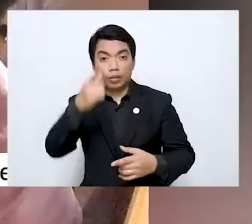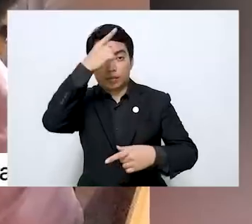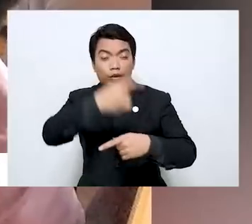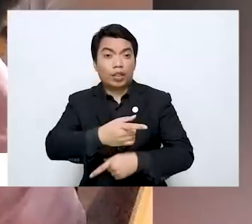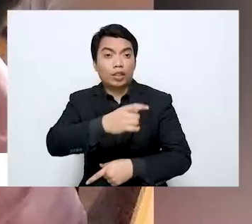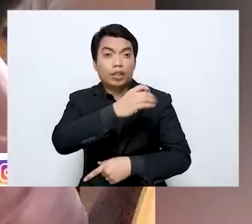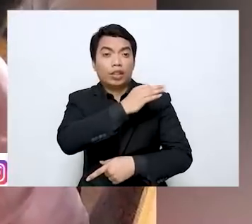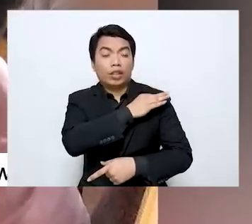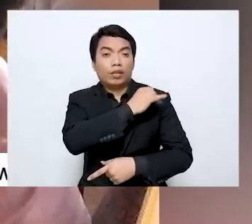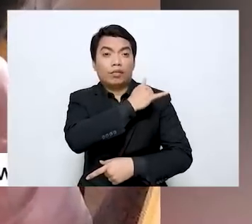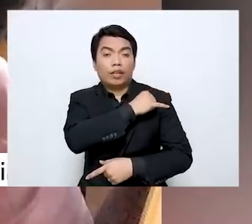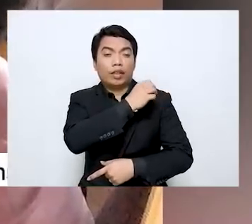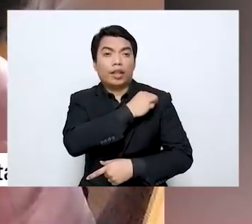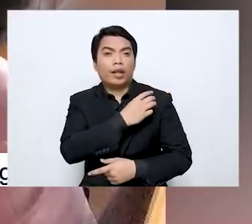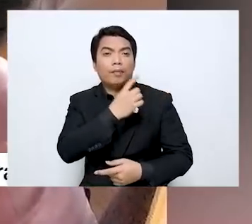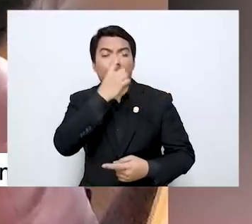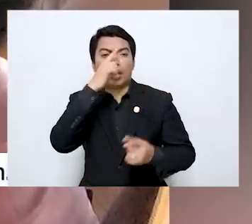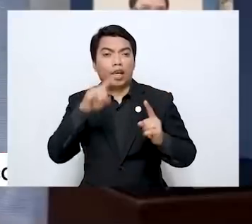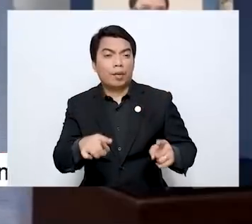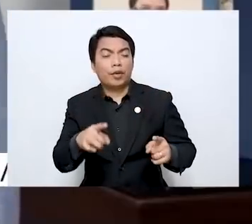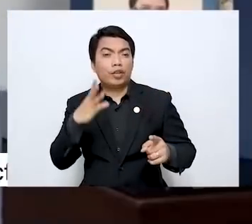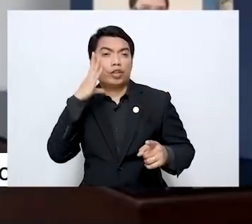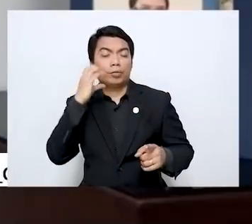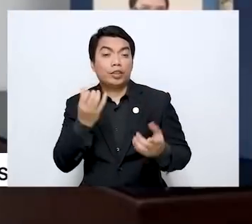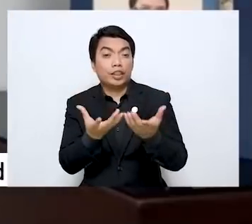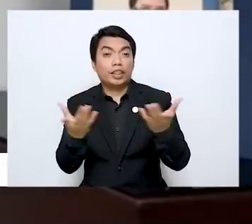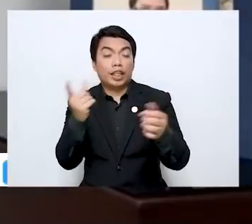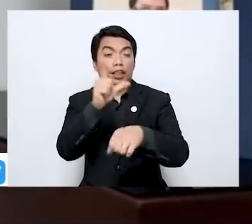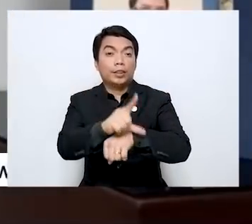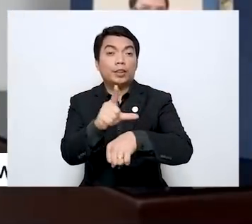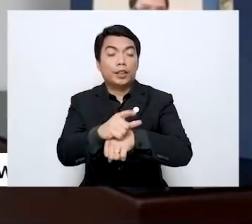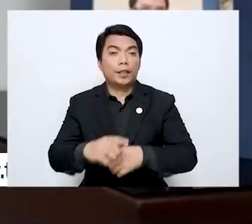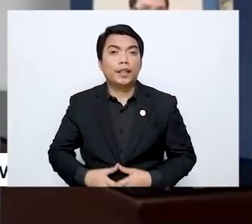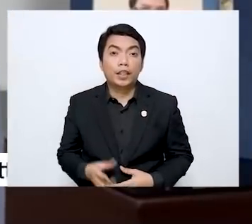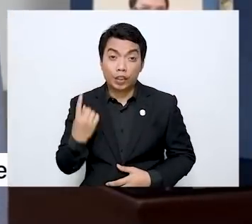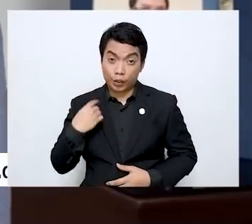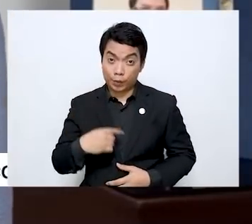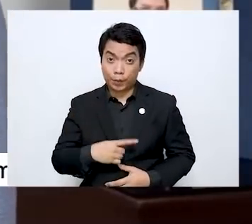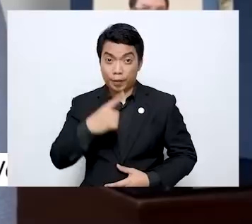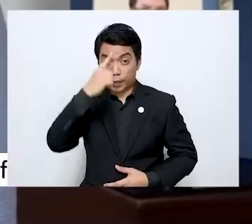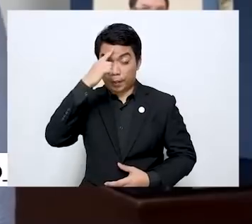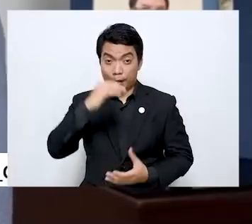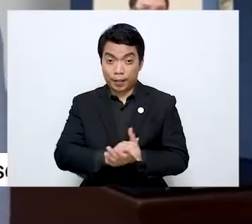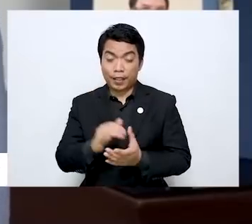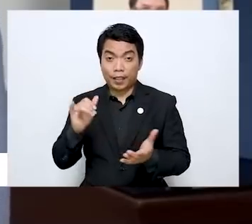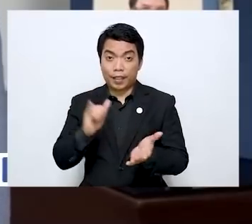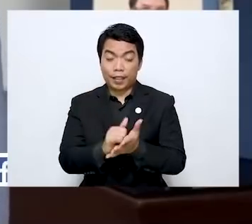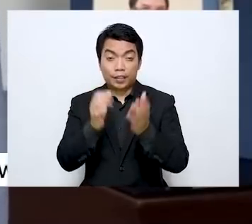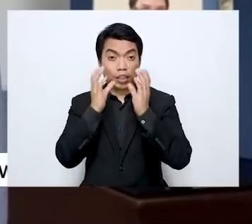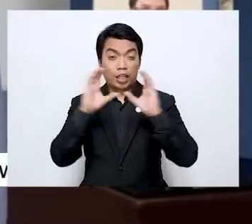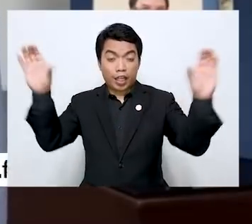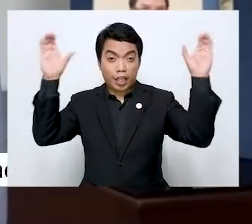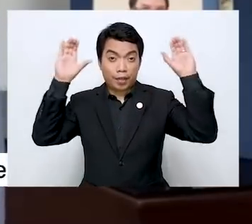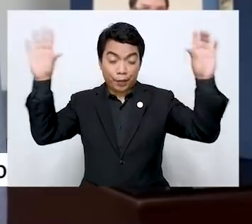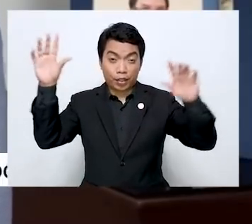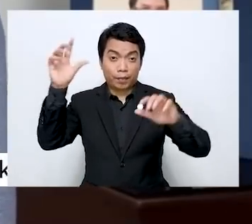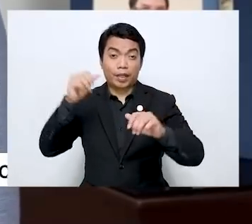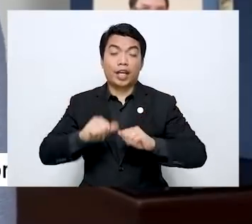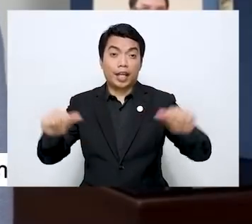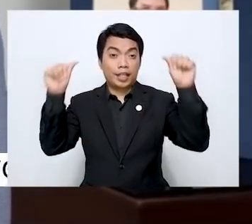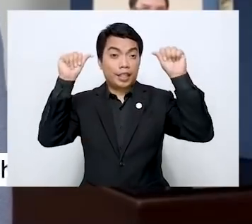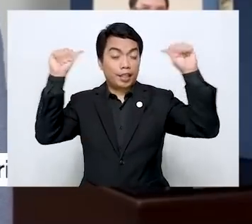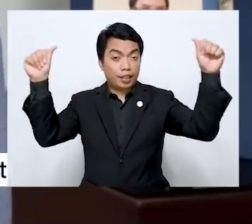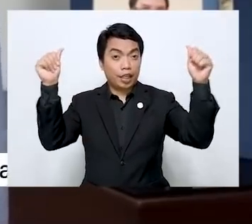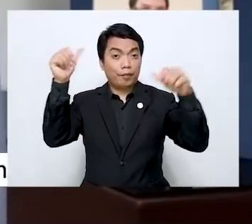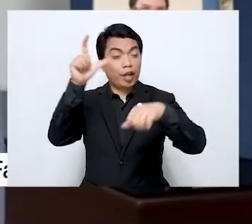experienced by the local congregation of Nepean. Well, we firmly believe that the celebration of an anniversary